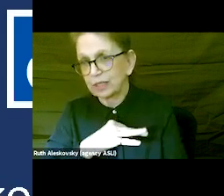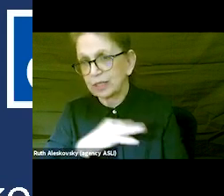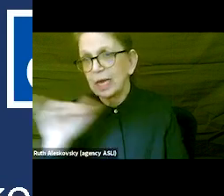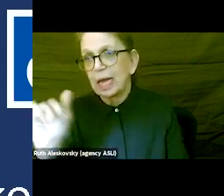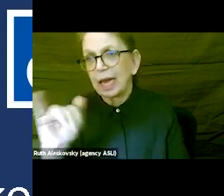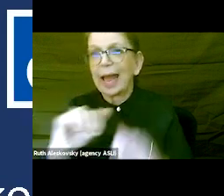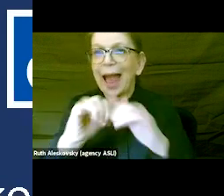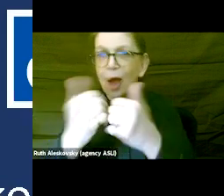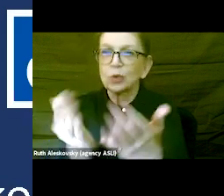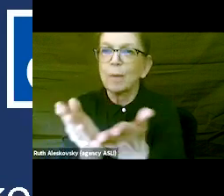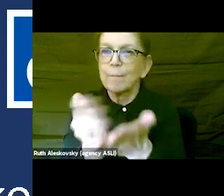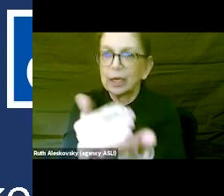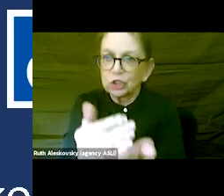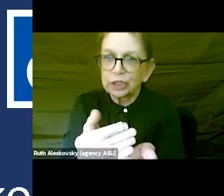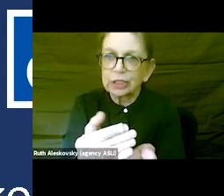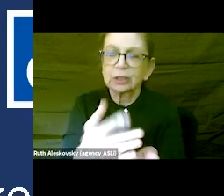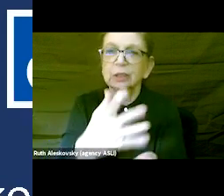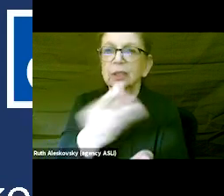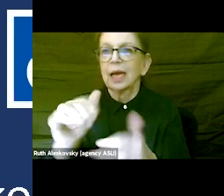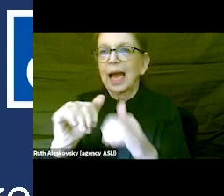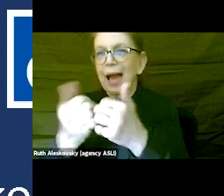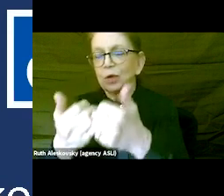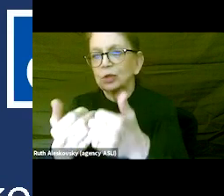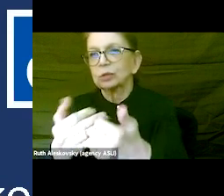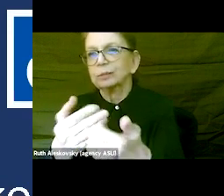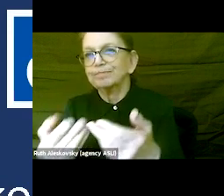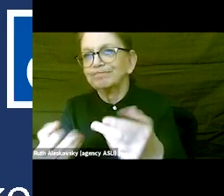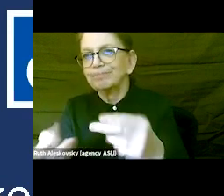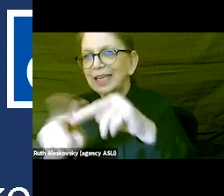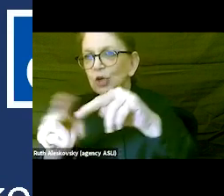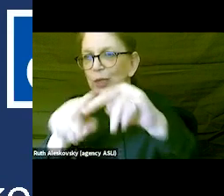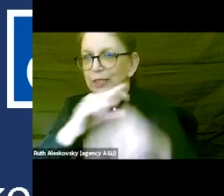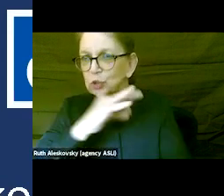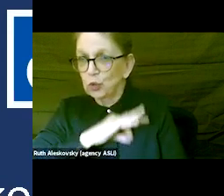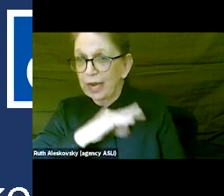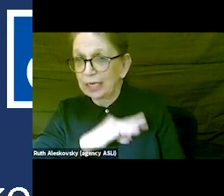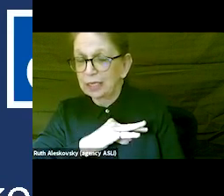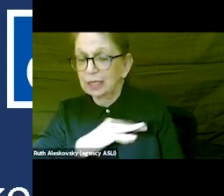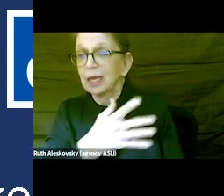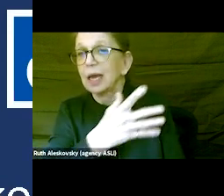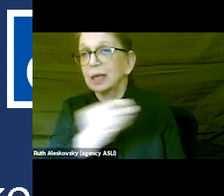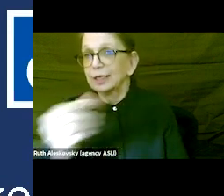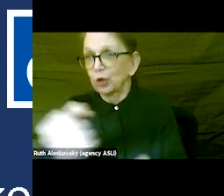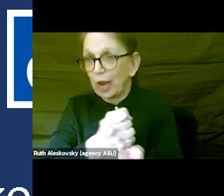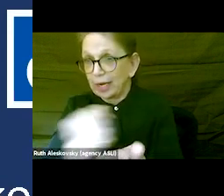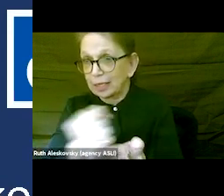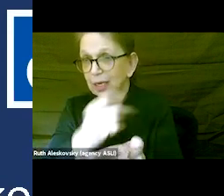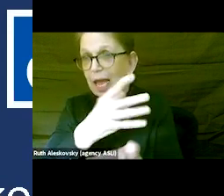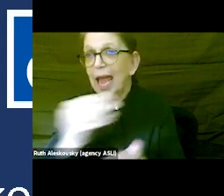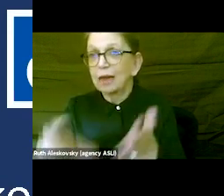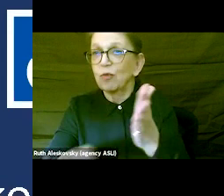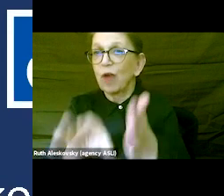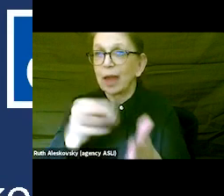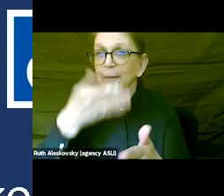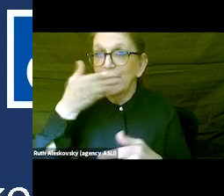budgeting, repairing credit, building credit, finding affordable and safe banking options, and much